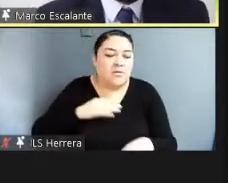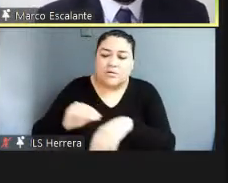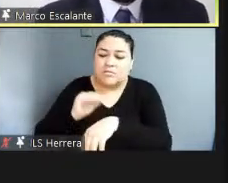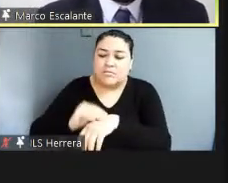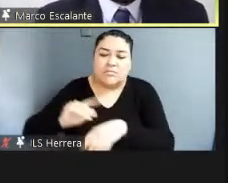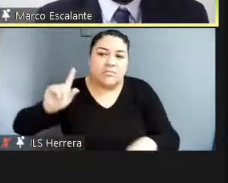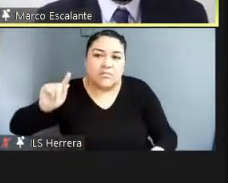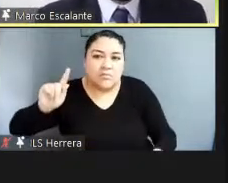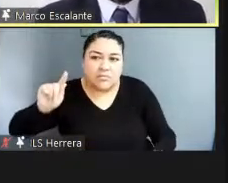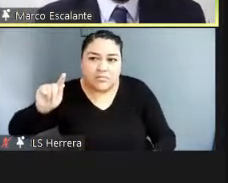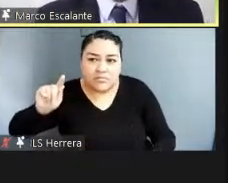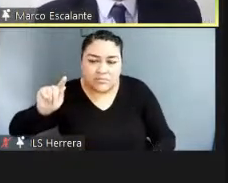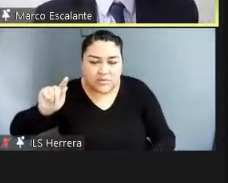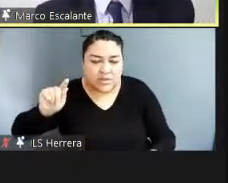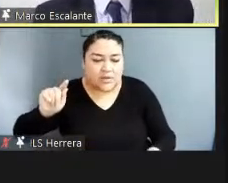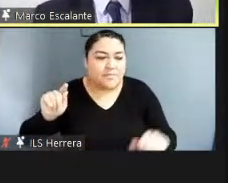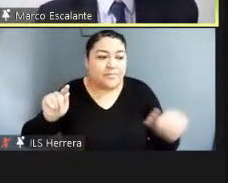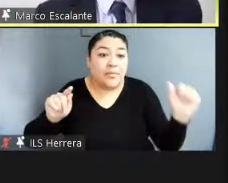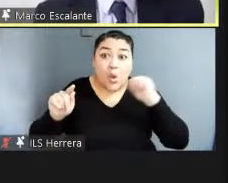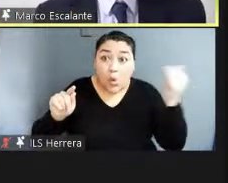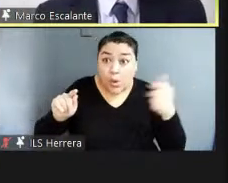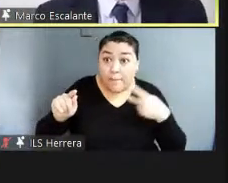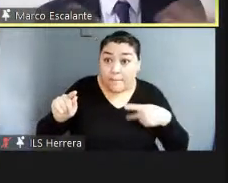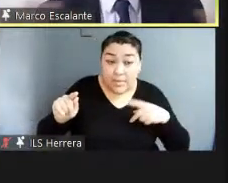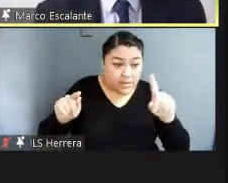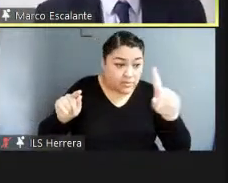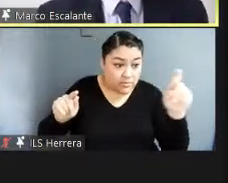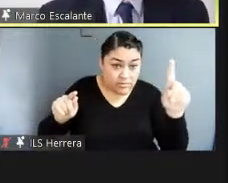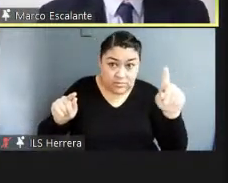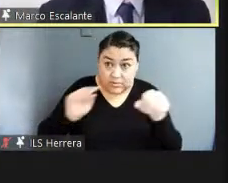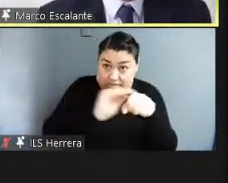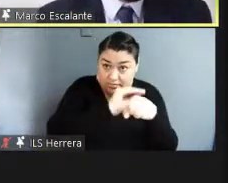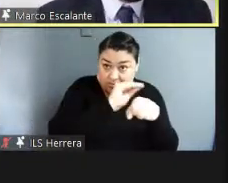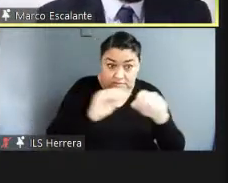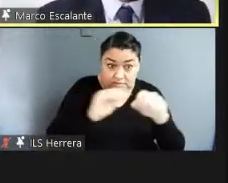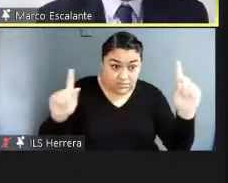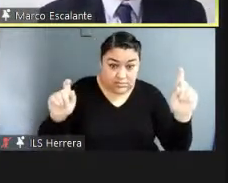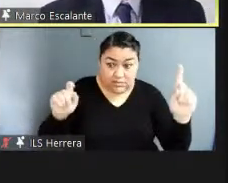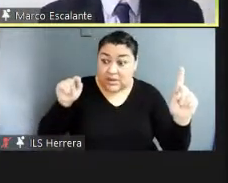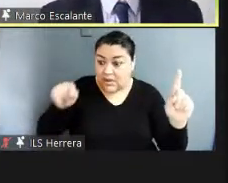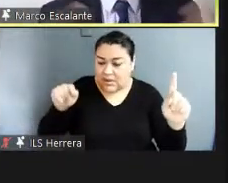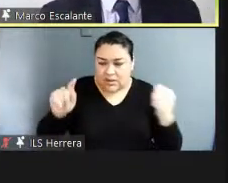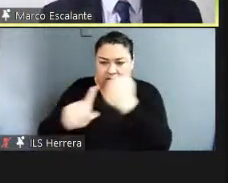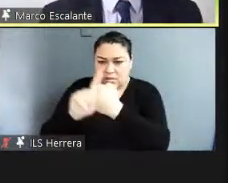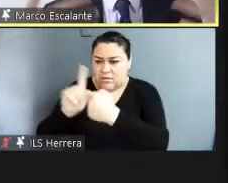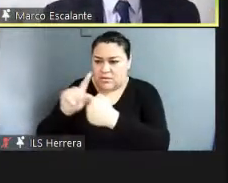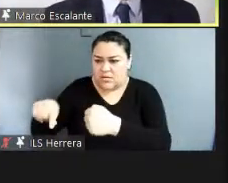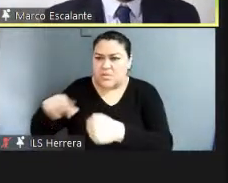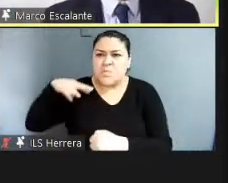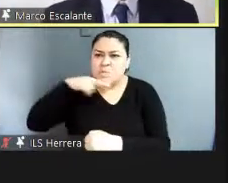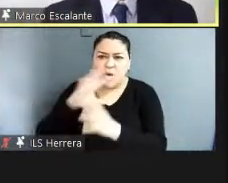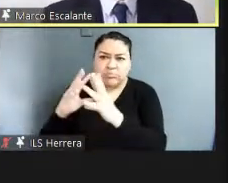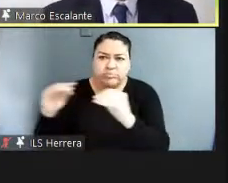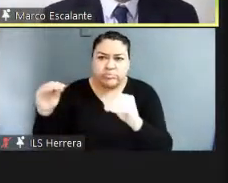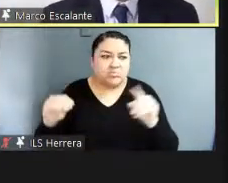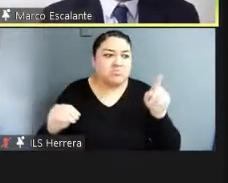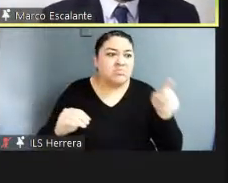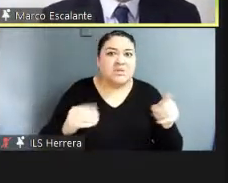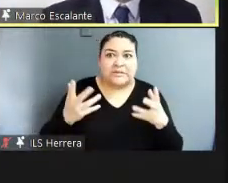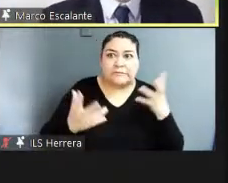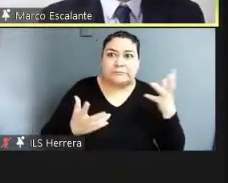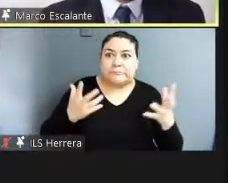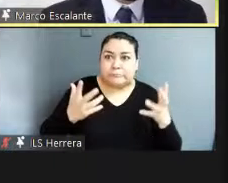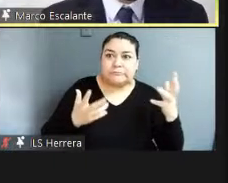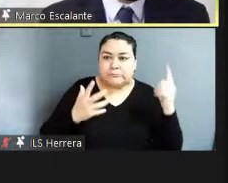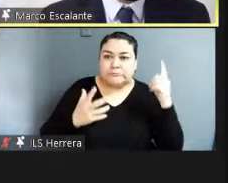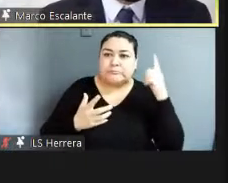But probably someone has the best grade but is not very good at problem solving. So we need to review how